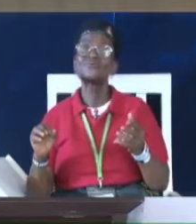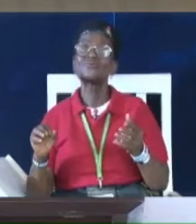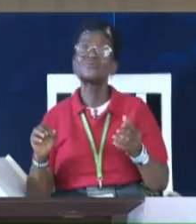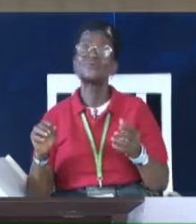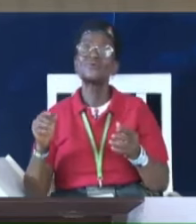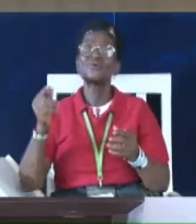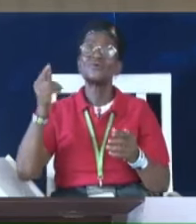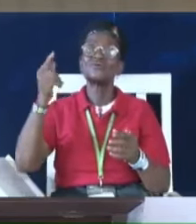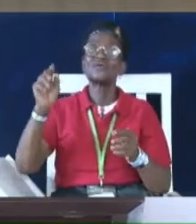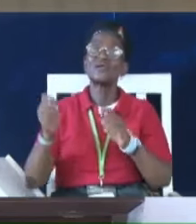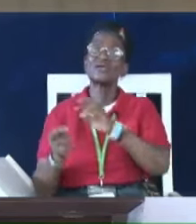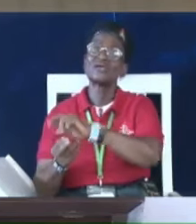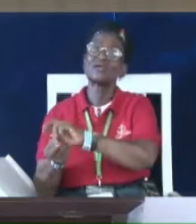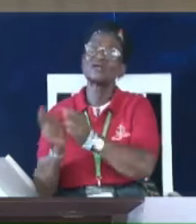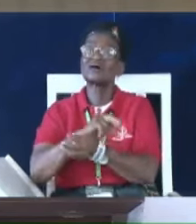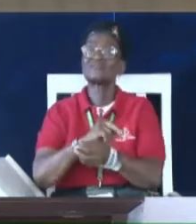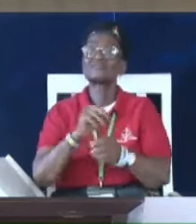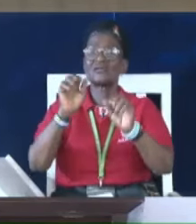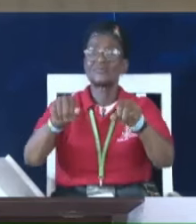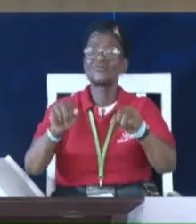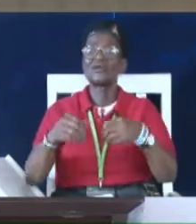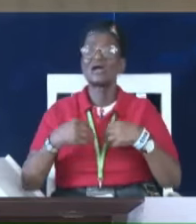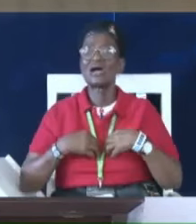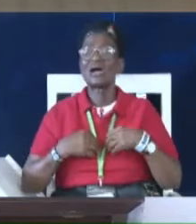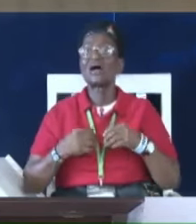The irreversible had been reversed.